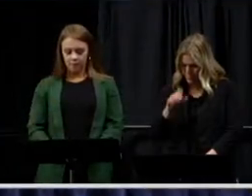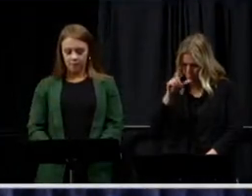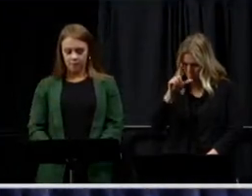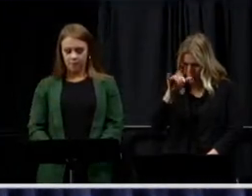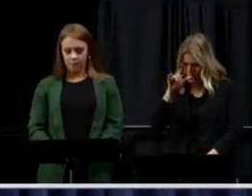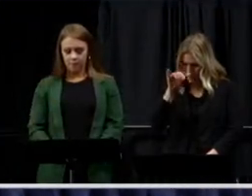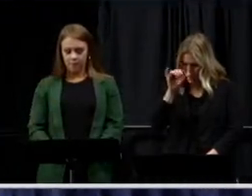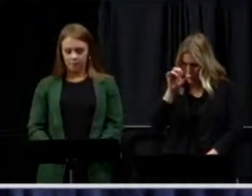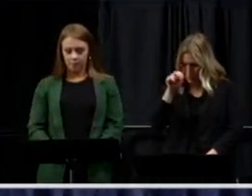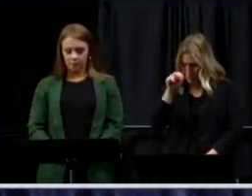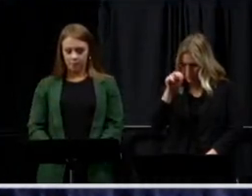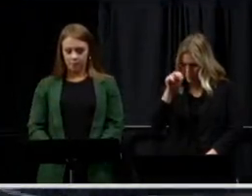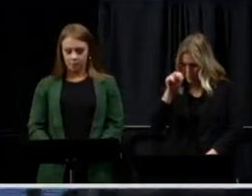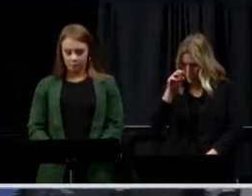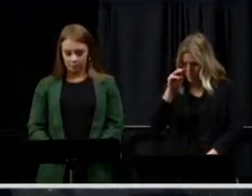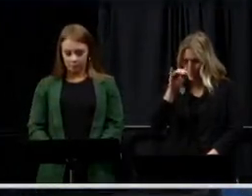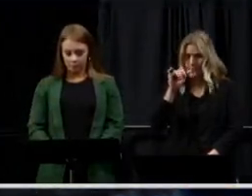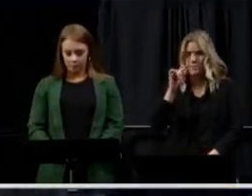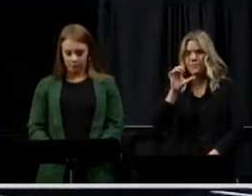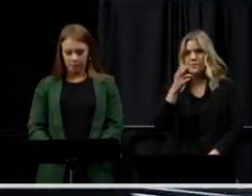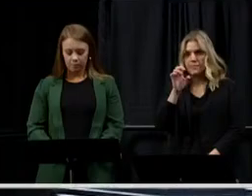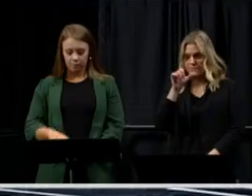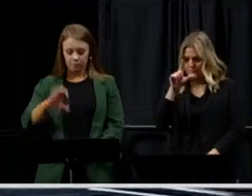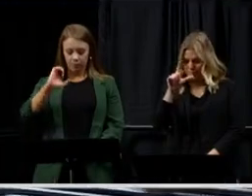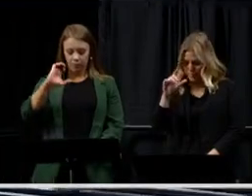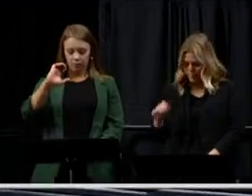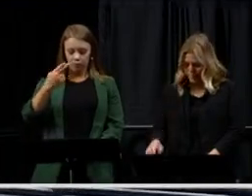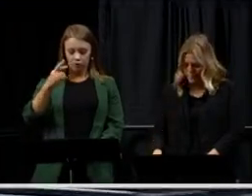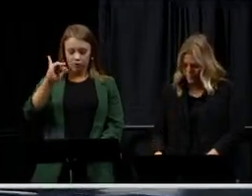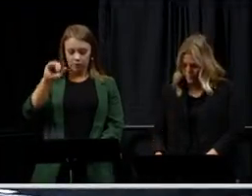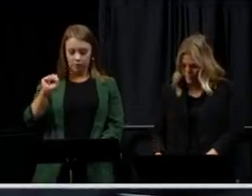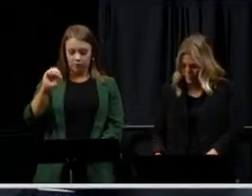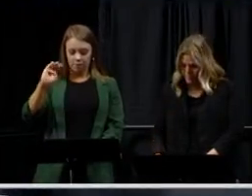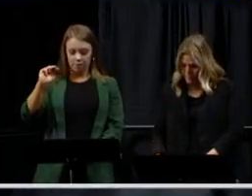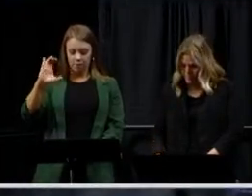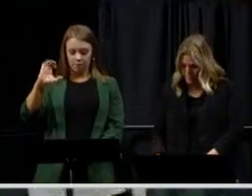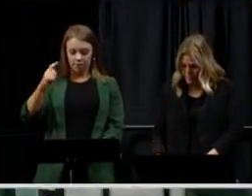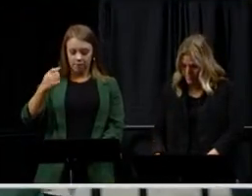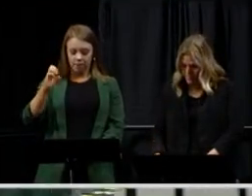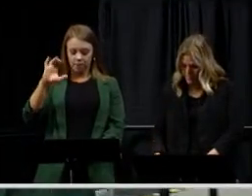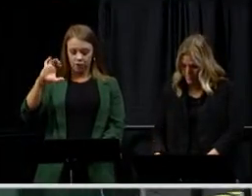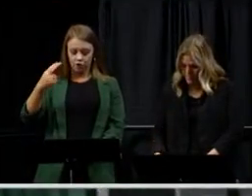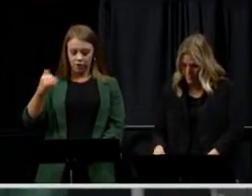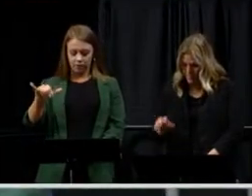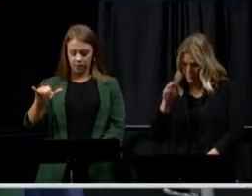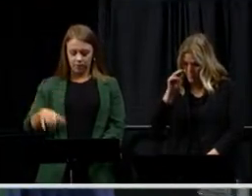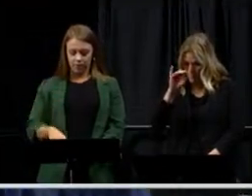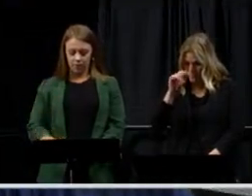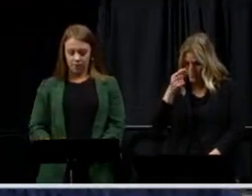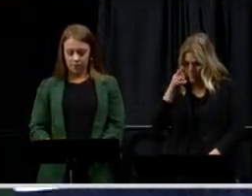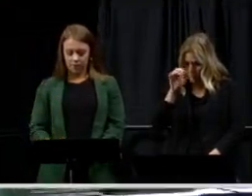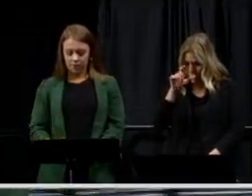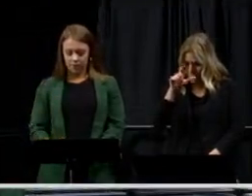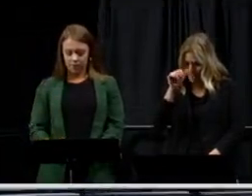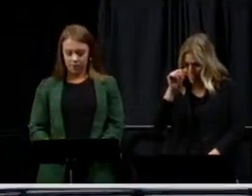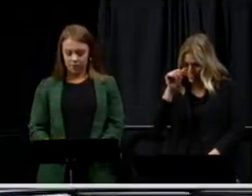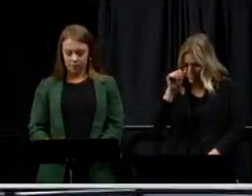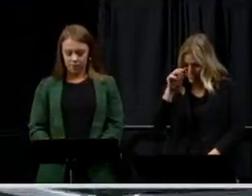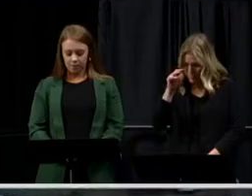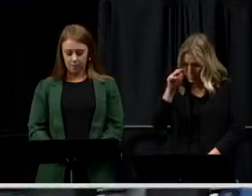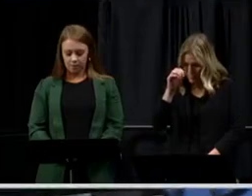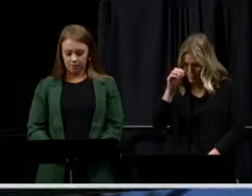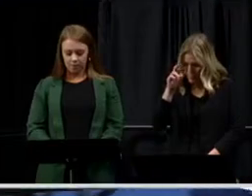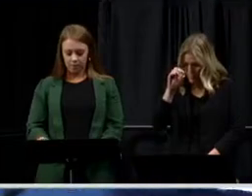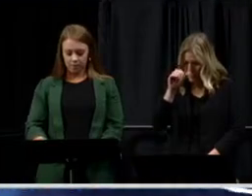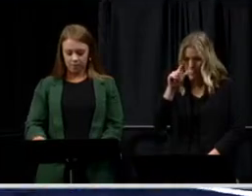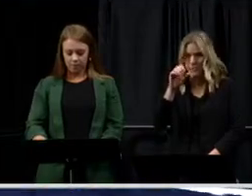Lillian Marie Mitchell. Christopher Magici. Miguel Angel Morales